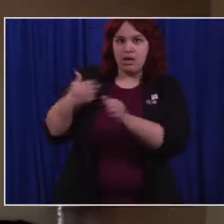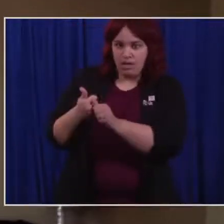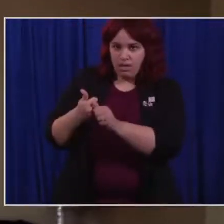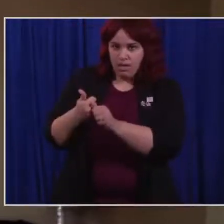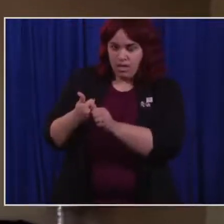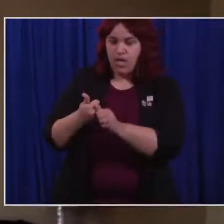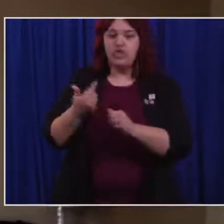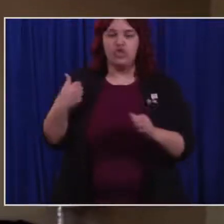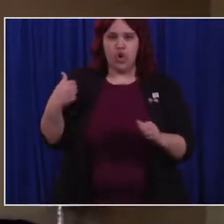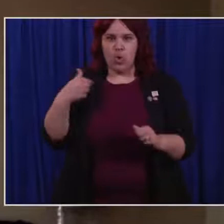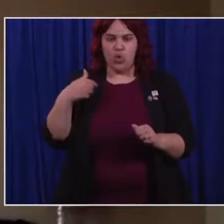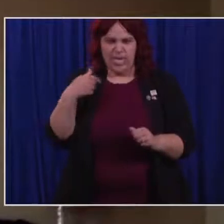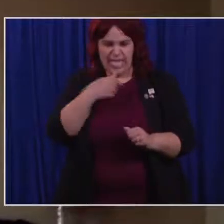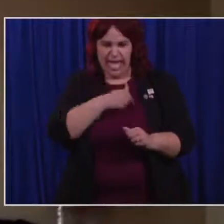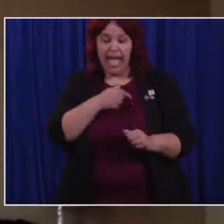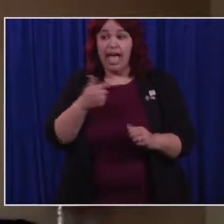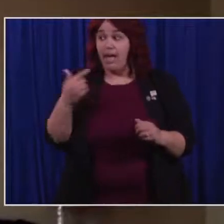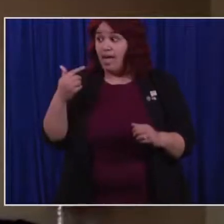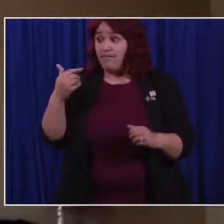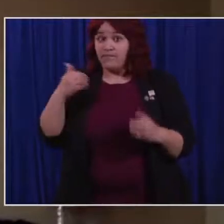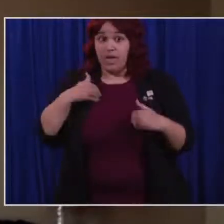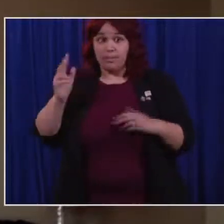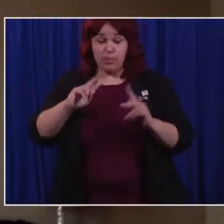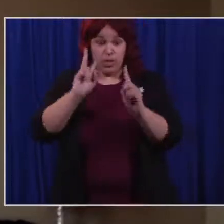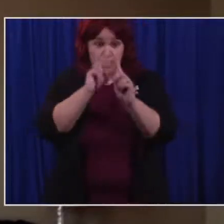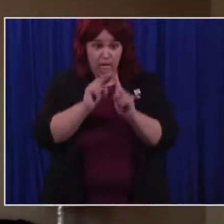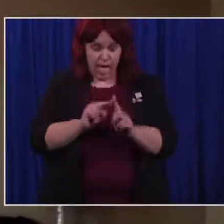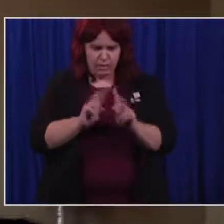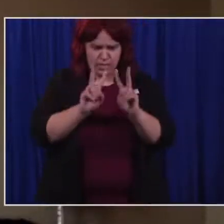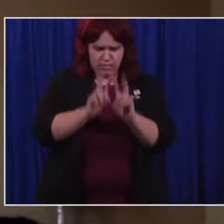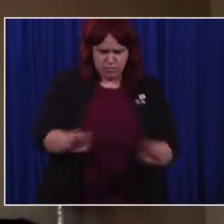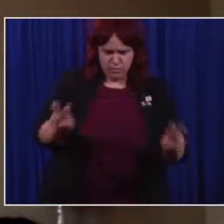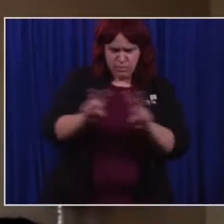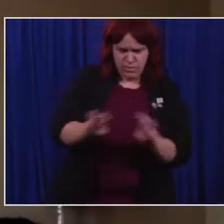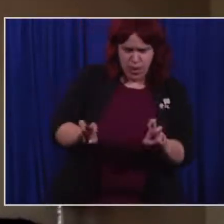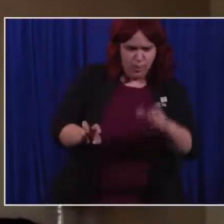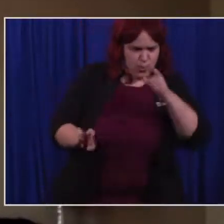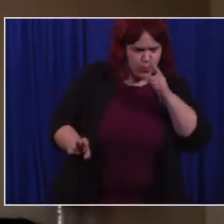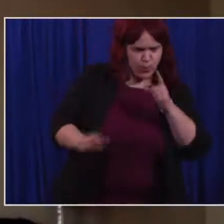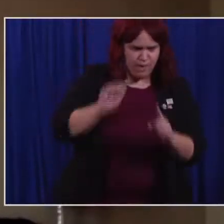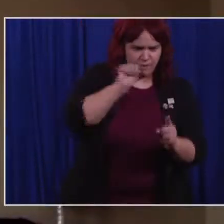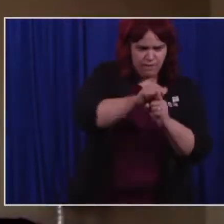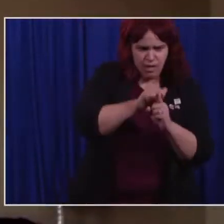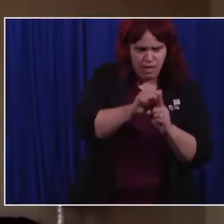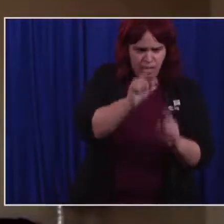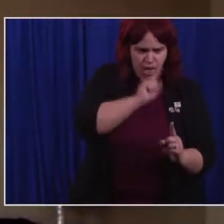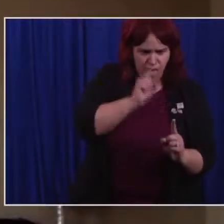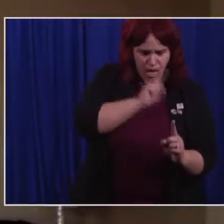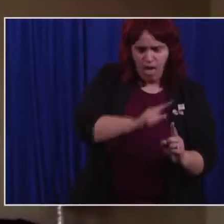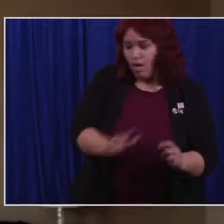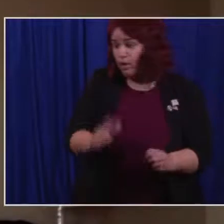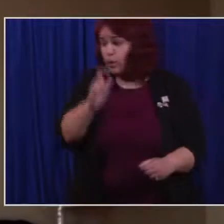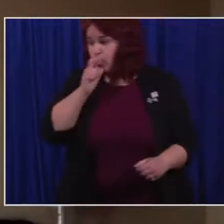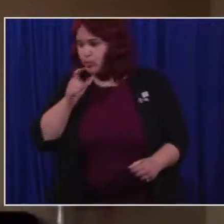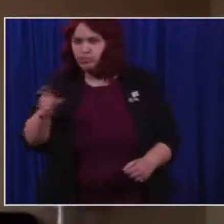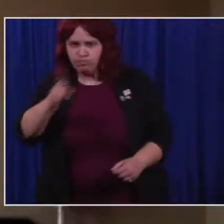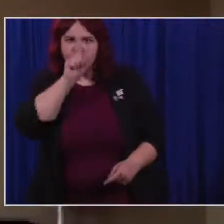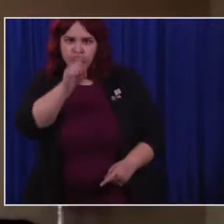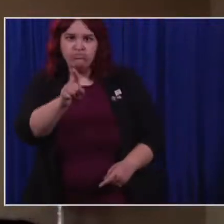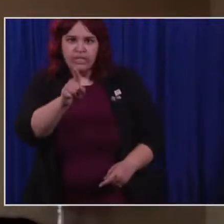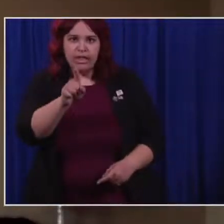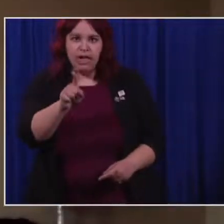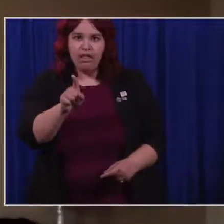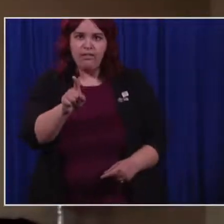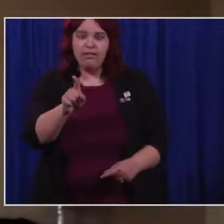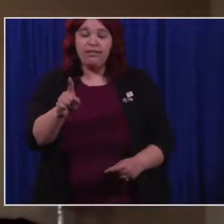from actually the ability to differentiate the fraud and get a lot of that fraud out of there. All three of these pillars